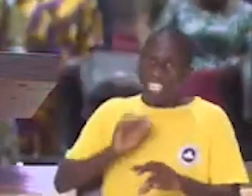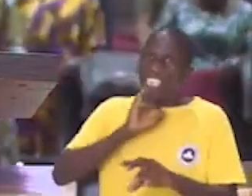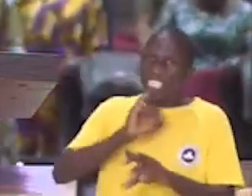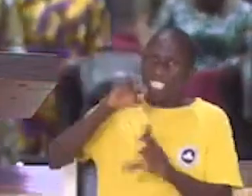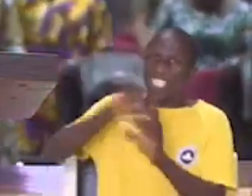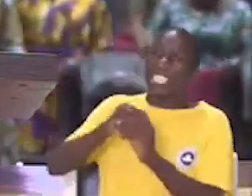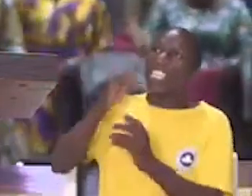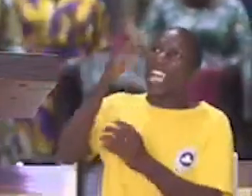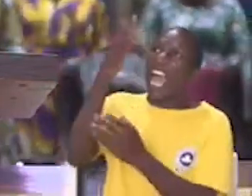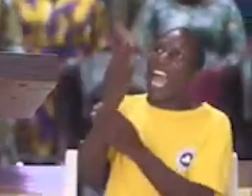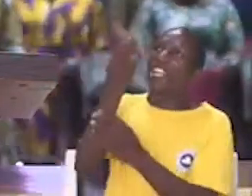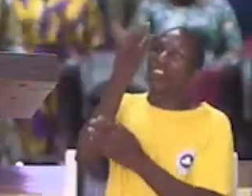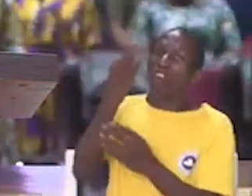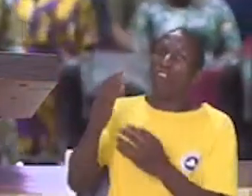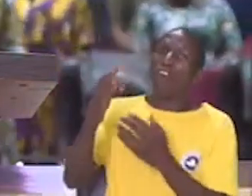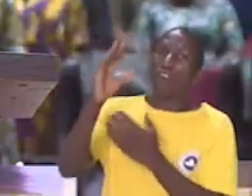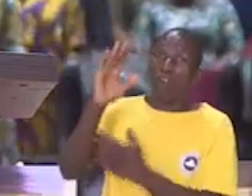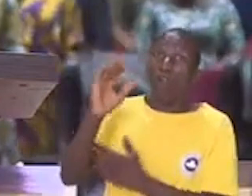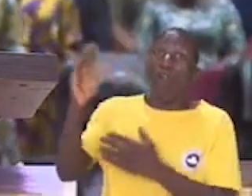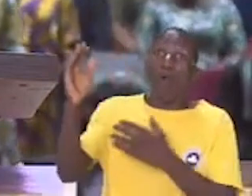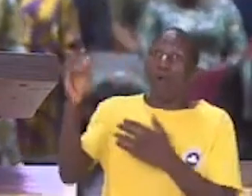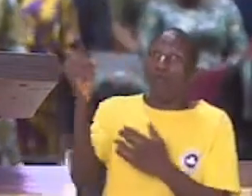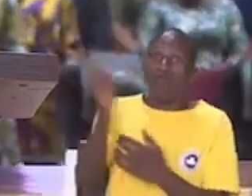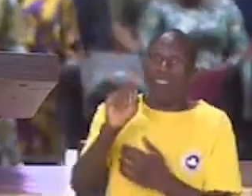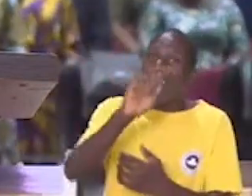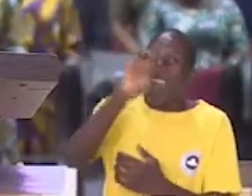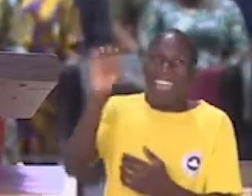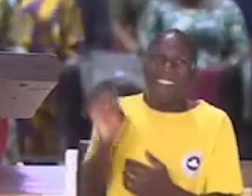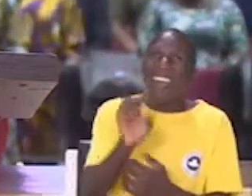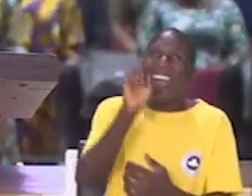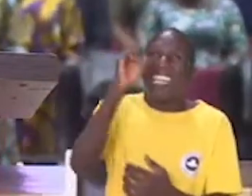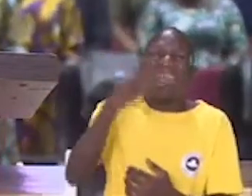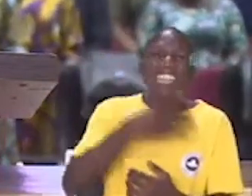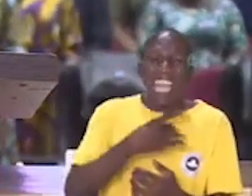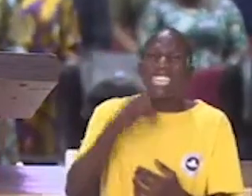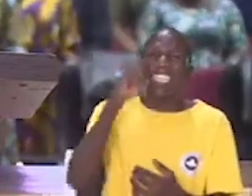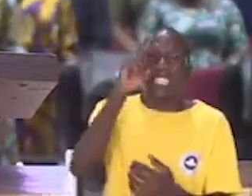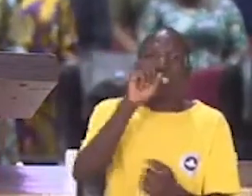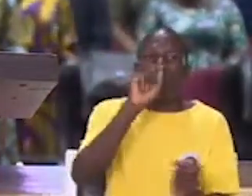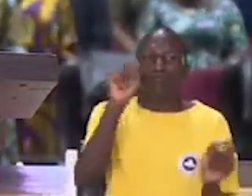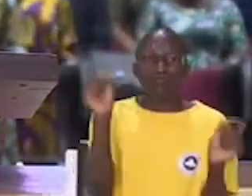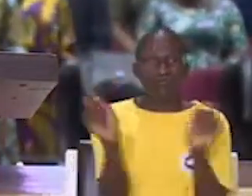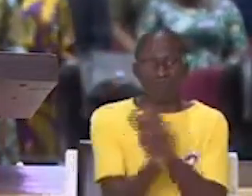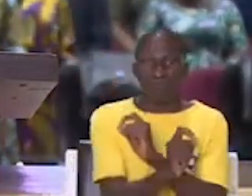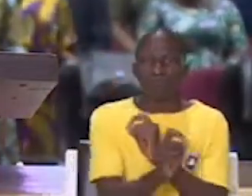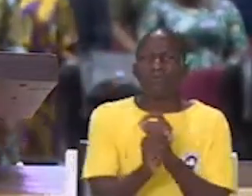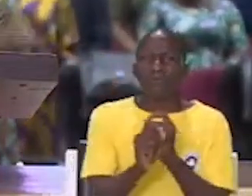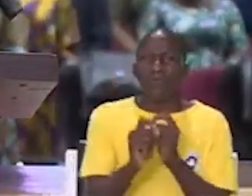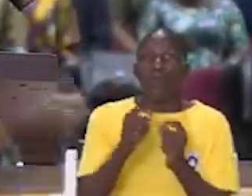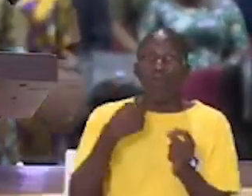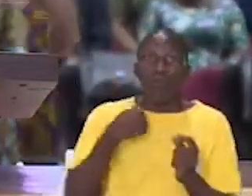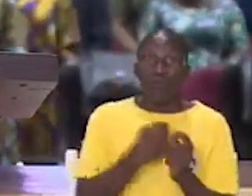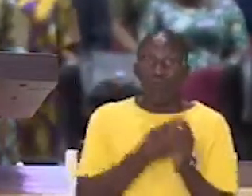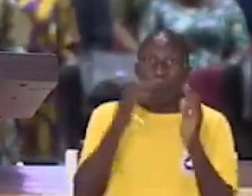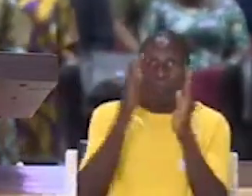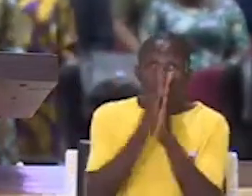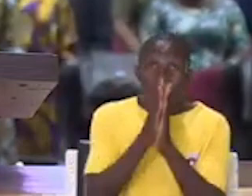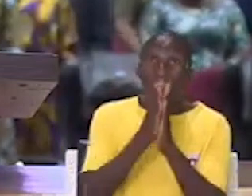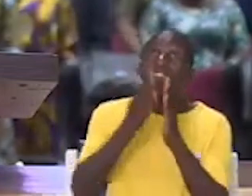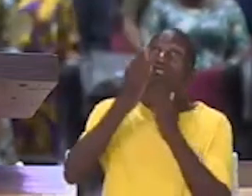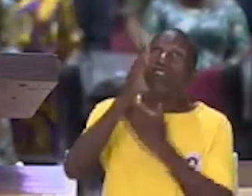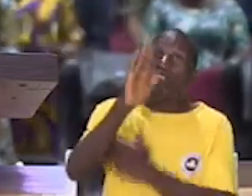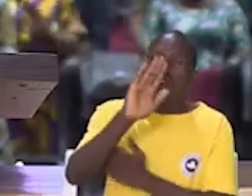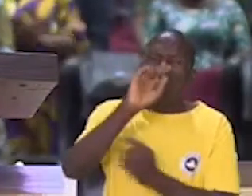of water, wherever he wants it. So we are going to pray that God will turn the hearts of all